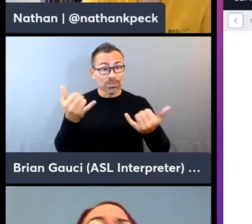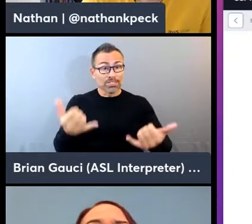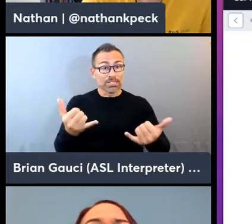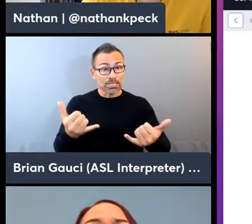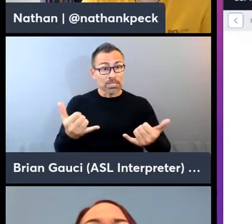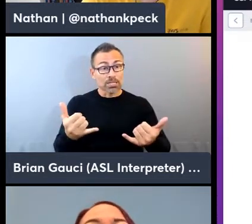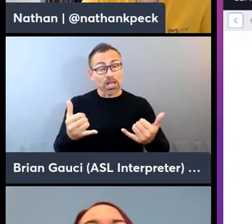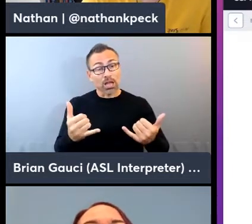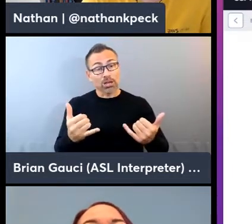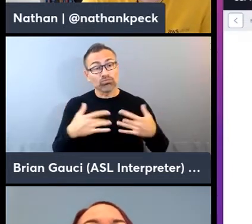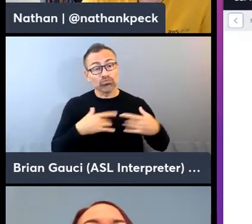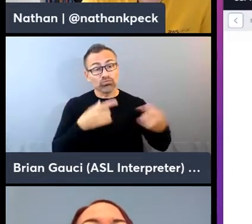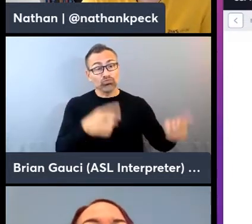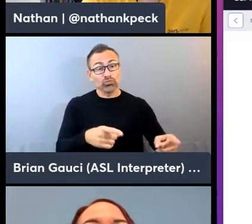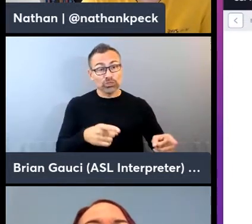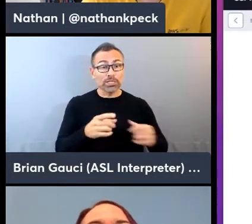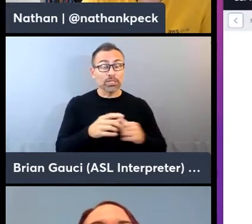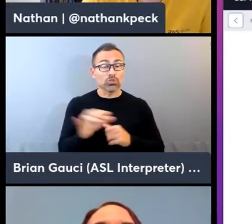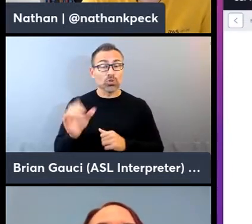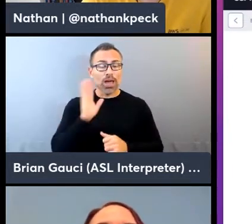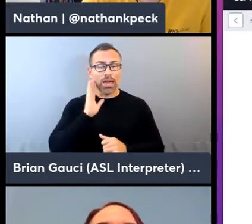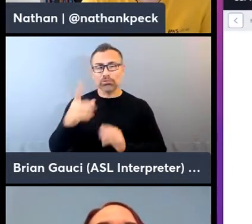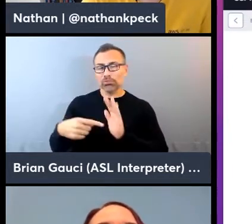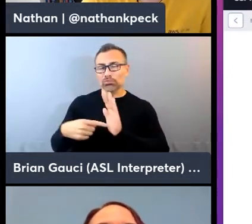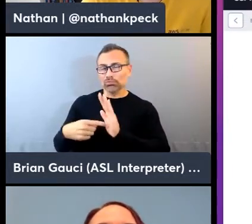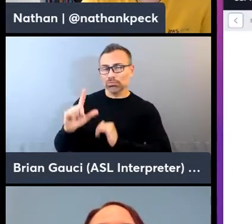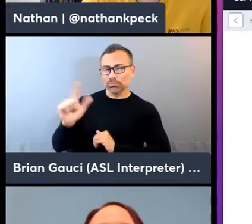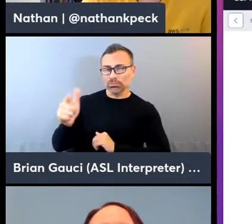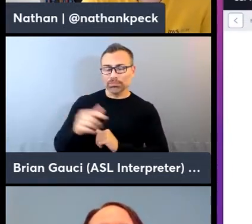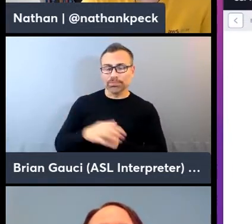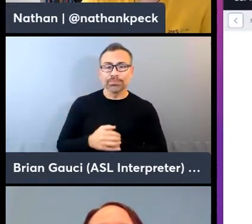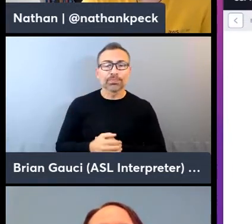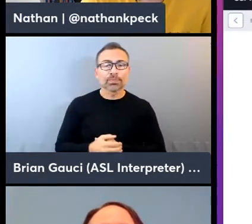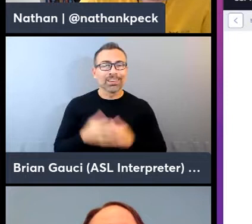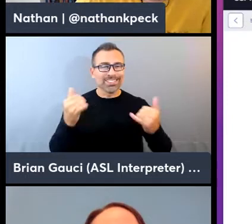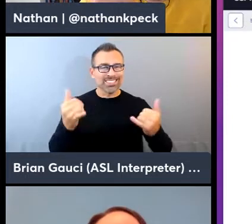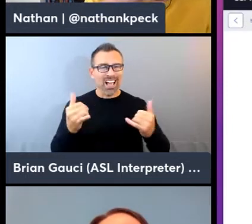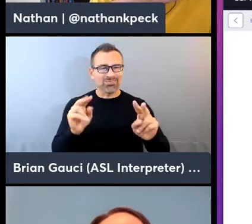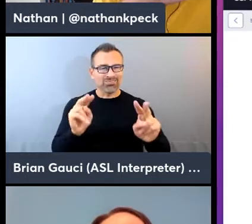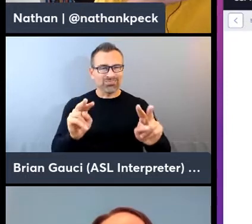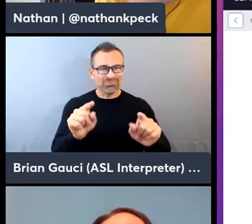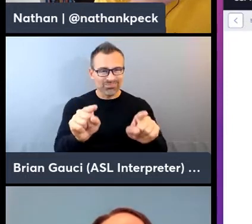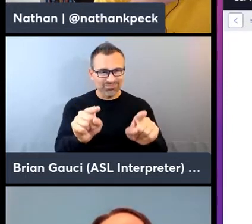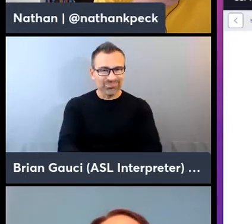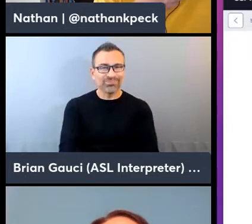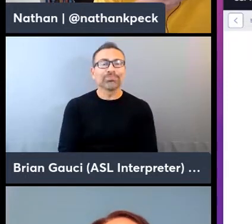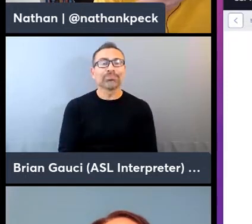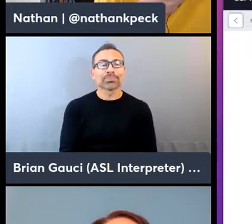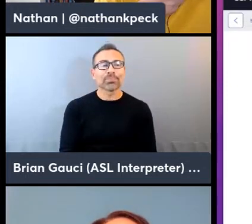Management incidents. And I'm going to show that demo in a minute. So let's get to business, right? So this